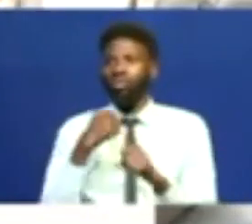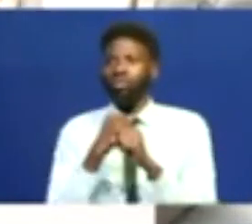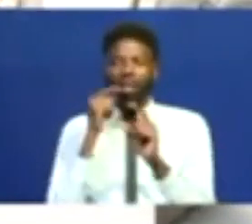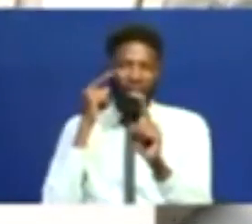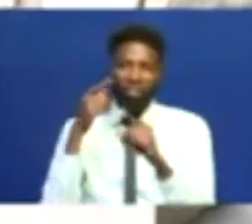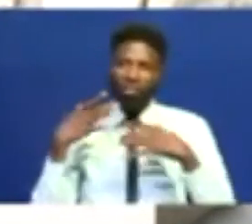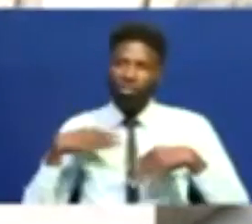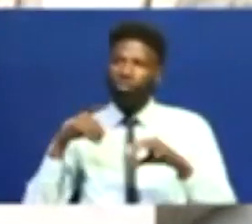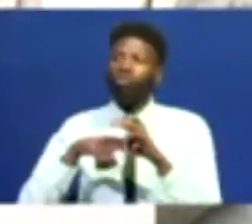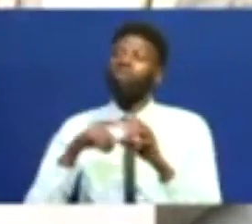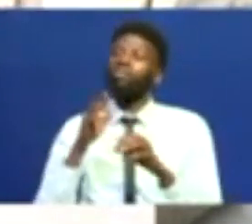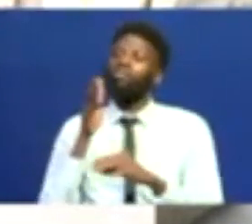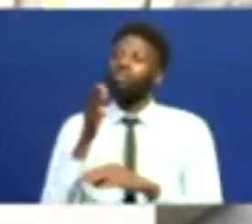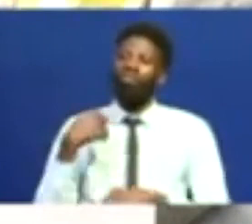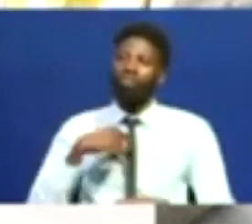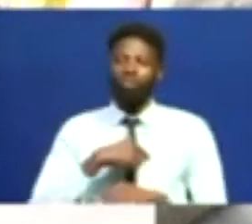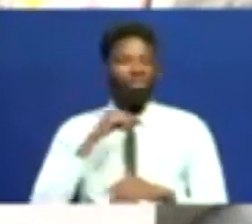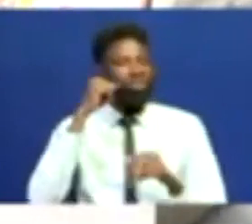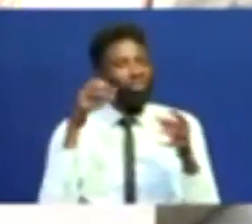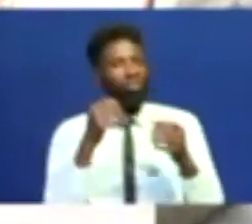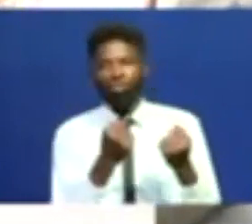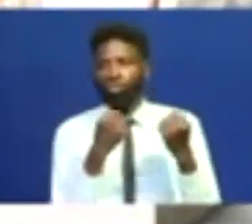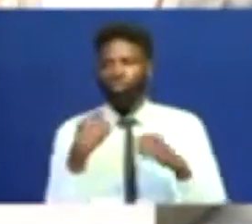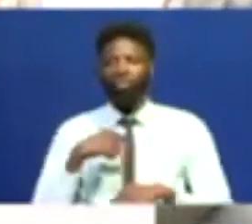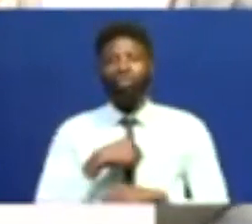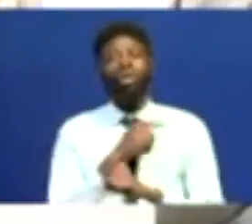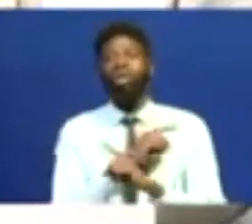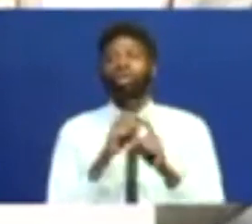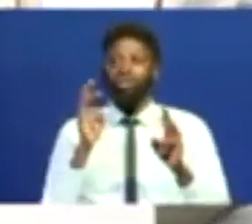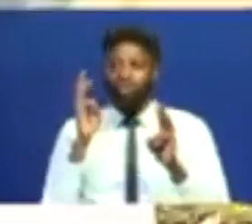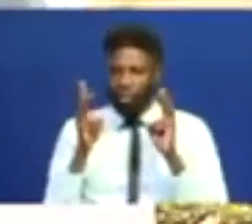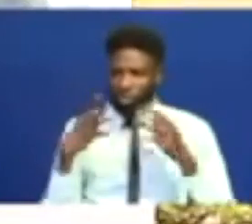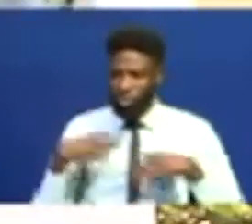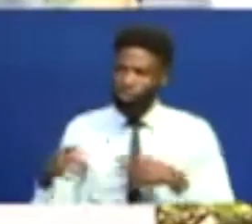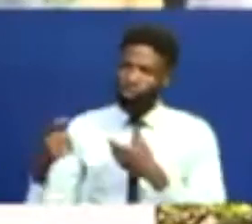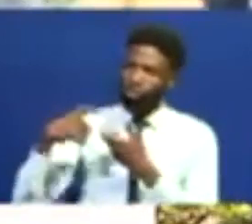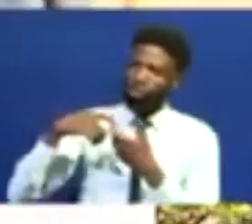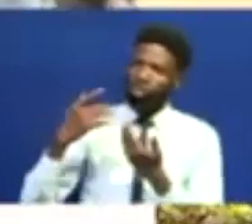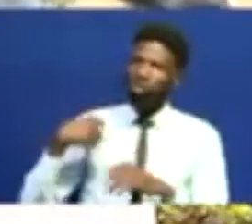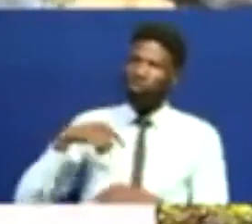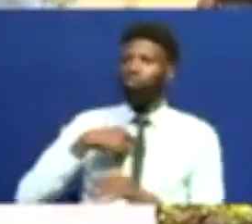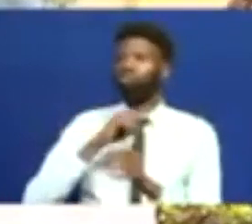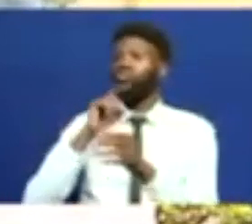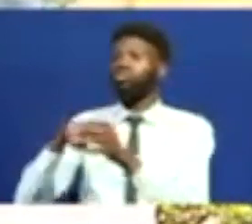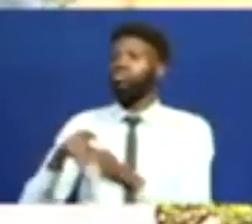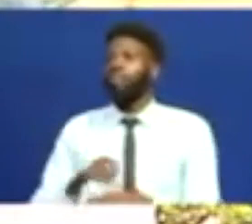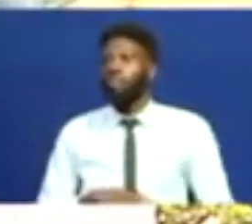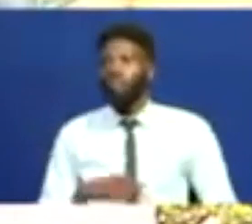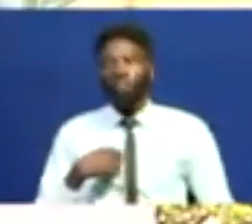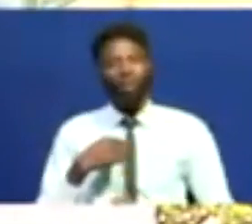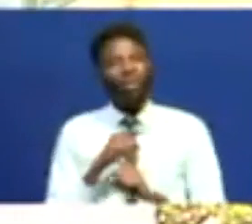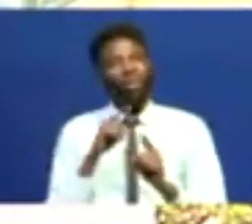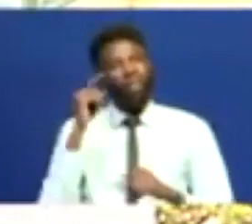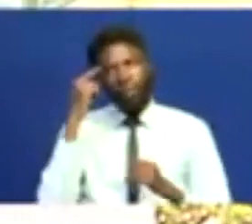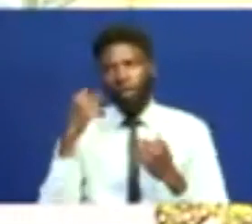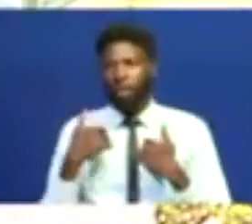strong party, and that we will not be wondering whether people should come and join us or we should go and join them. I don't think there has been any party that has a